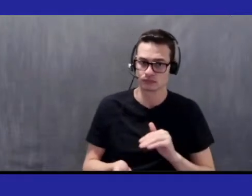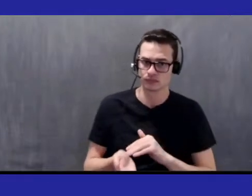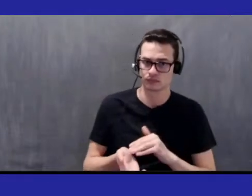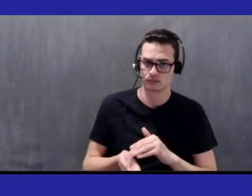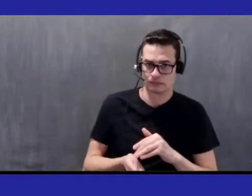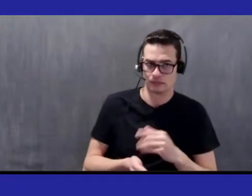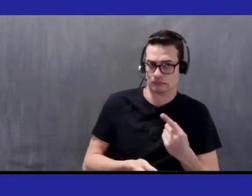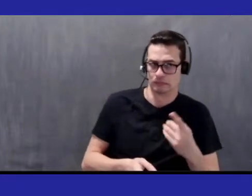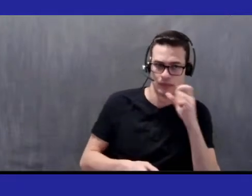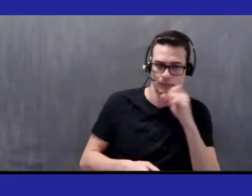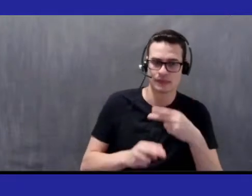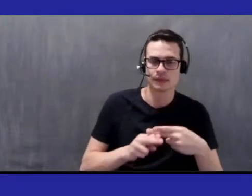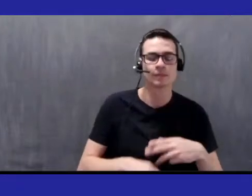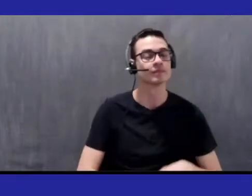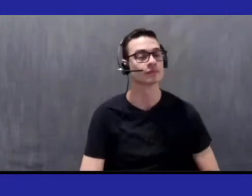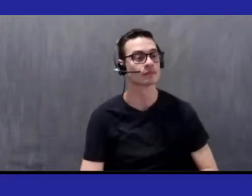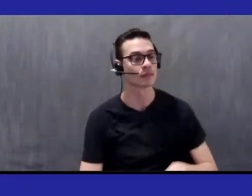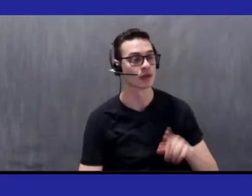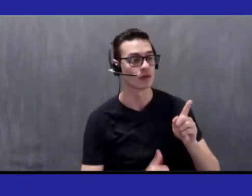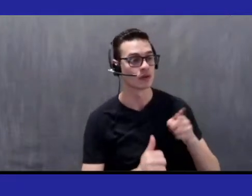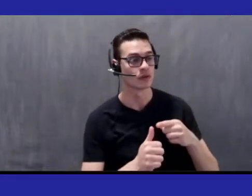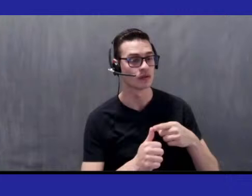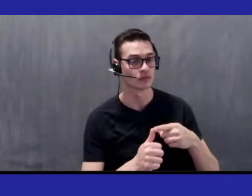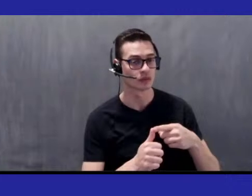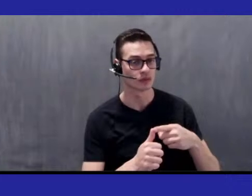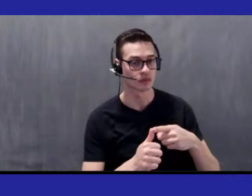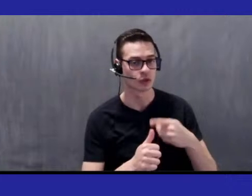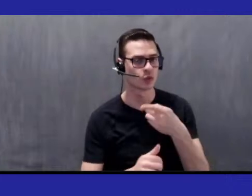quick questions. The first one on sickle cell, since you were talking about